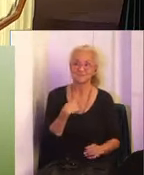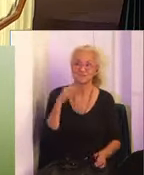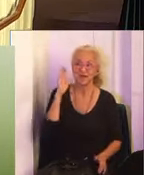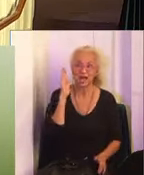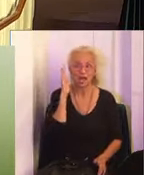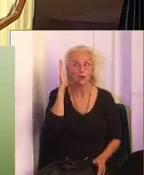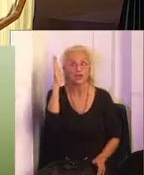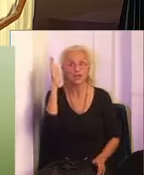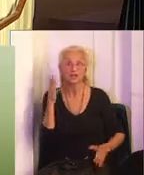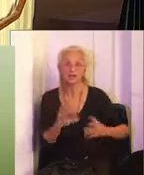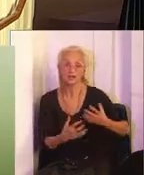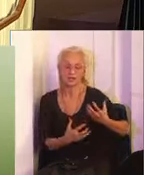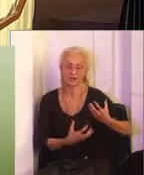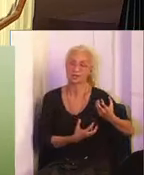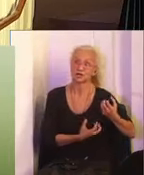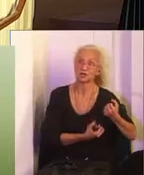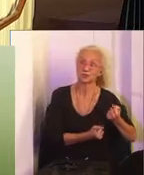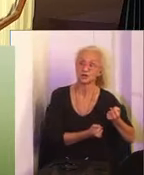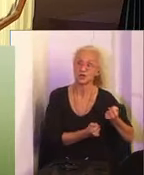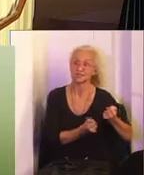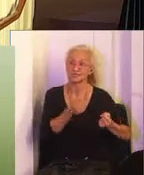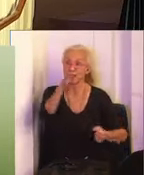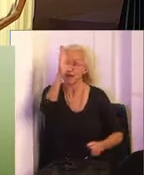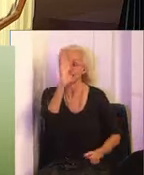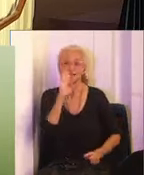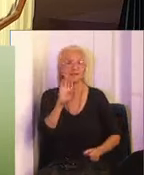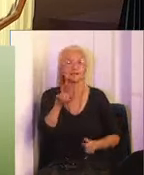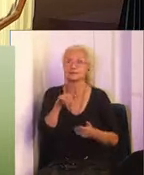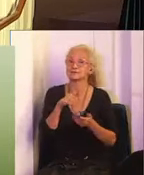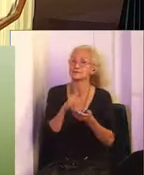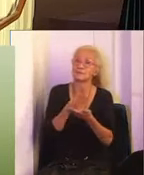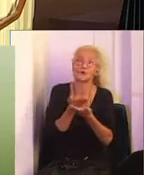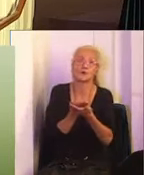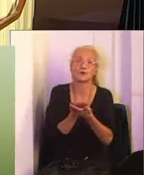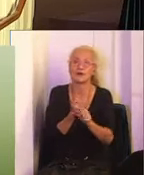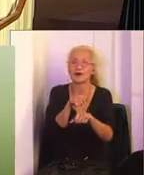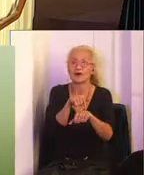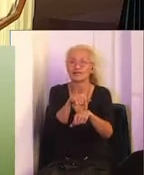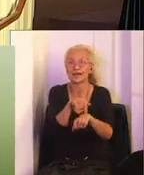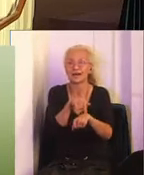I will trust God at all